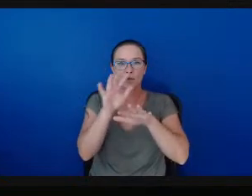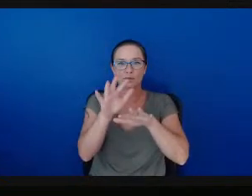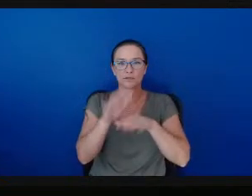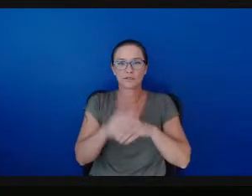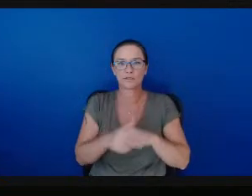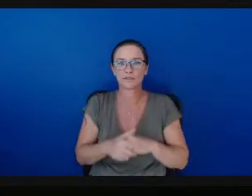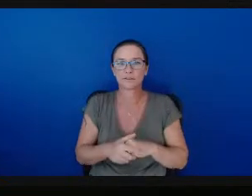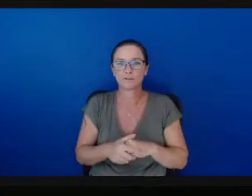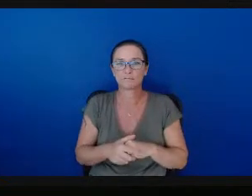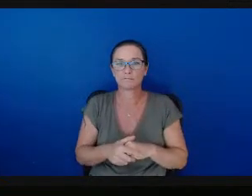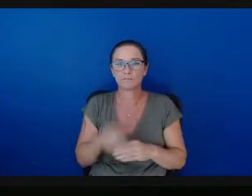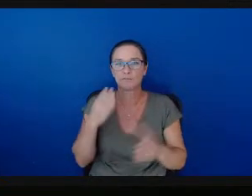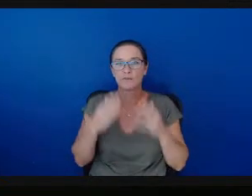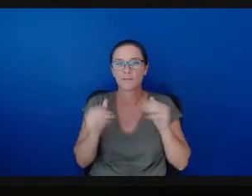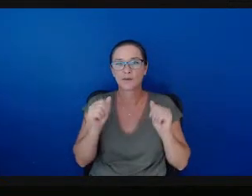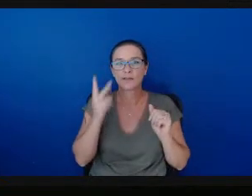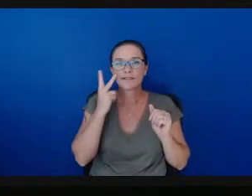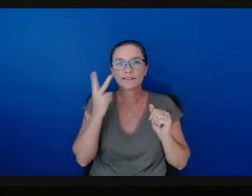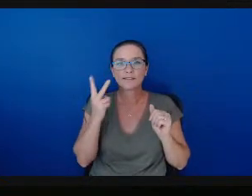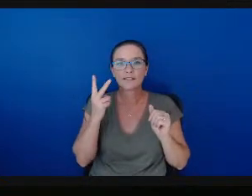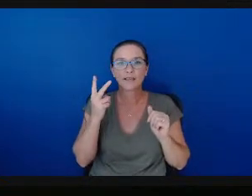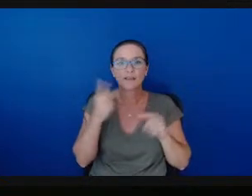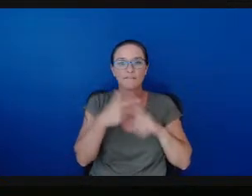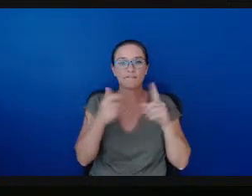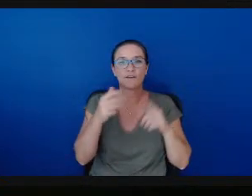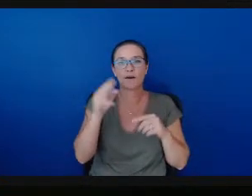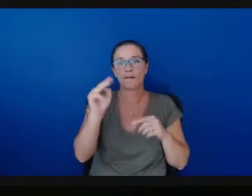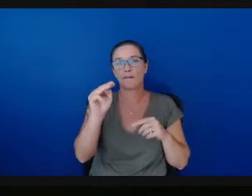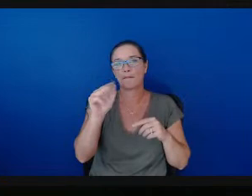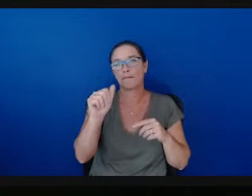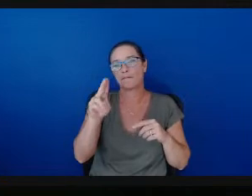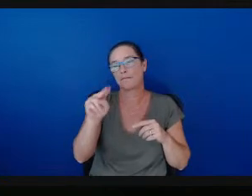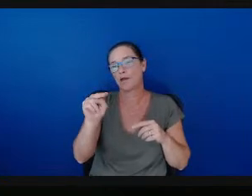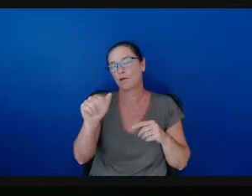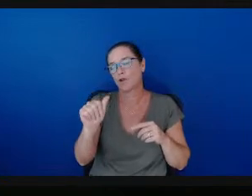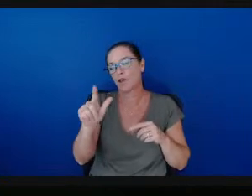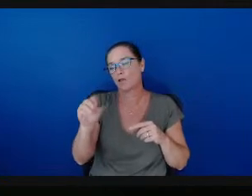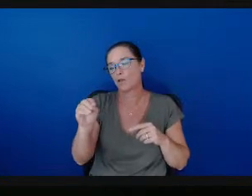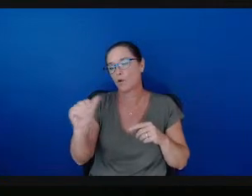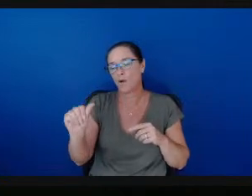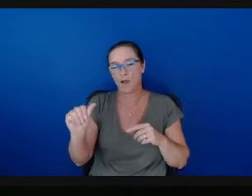can see from up on Mauna Loa. You see a little bit of the Kīlauea